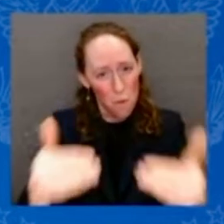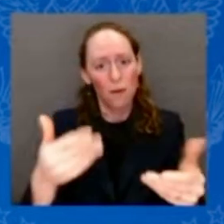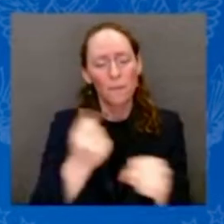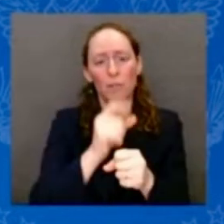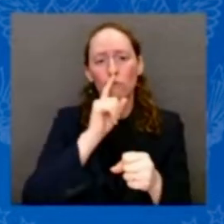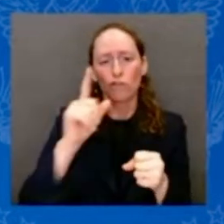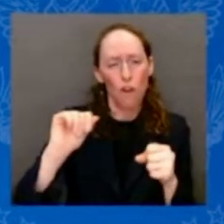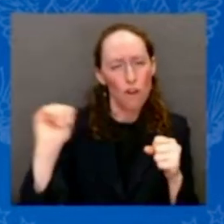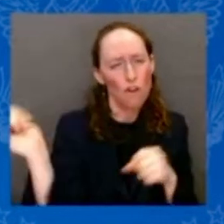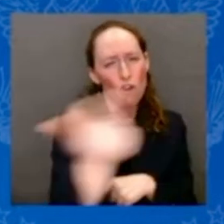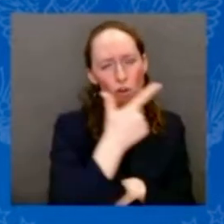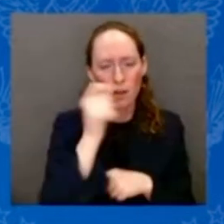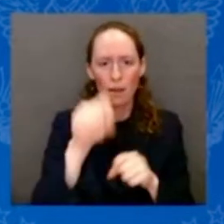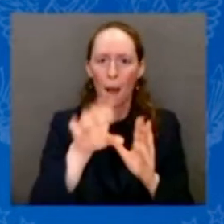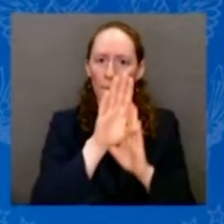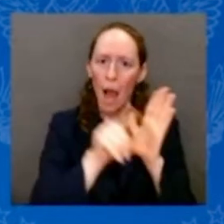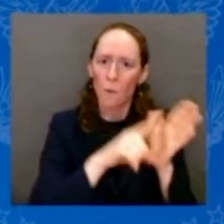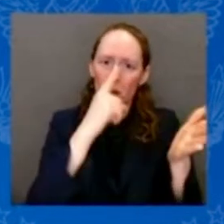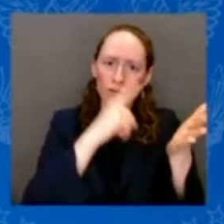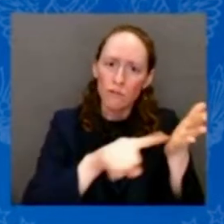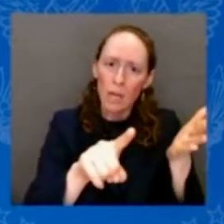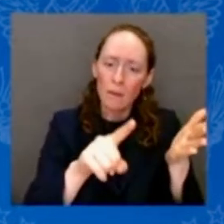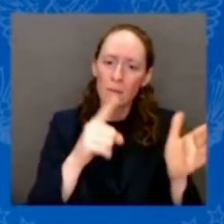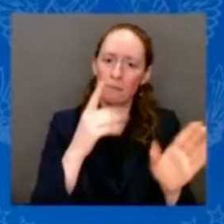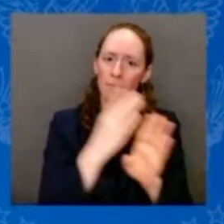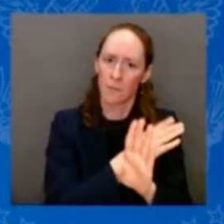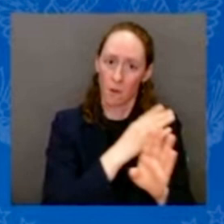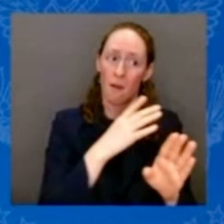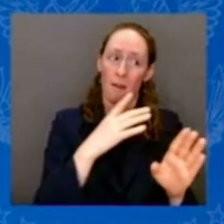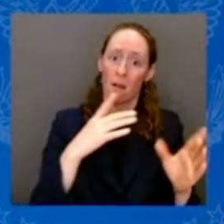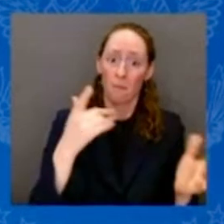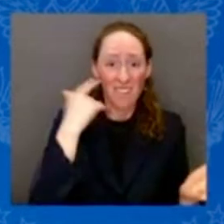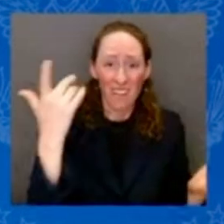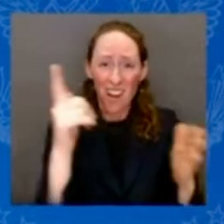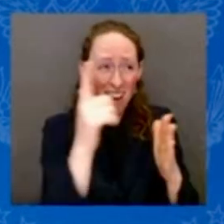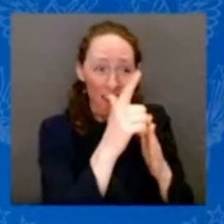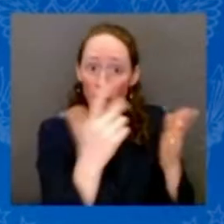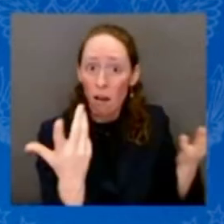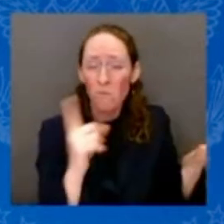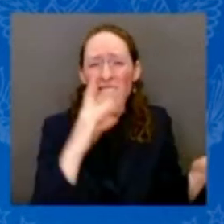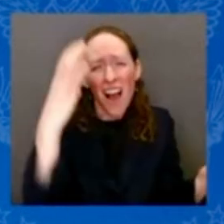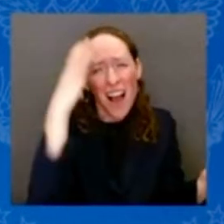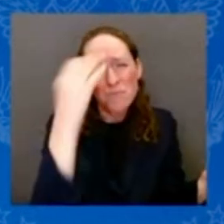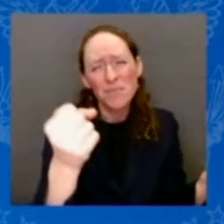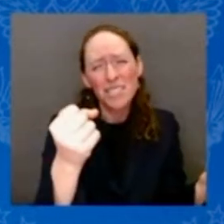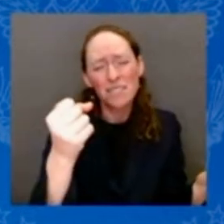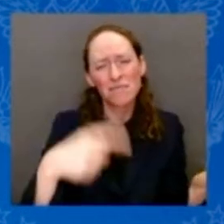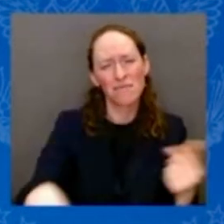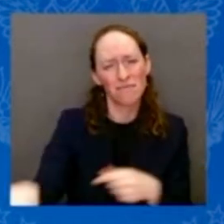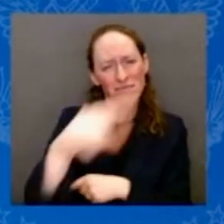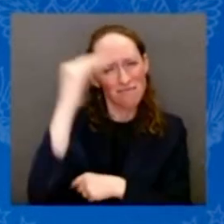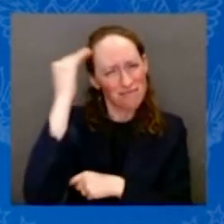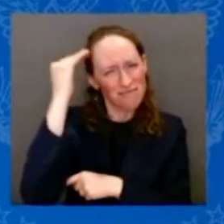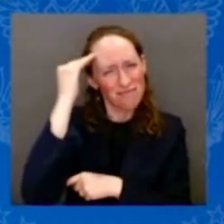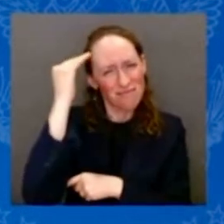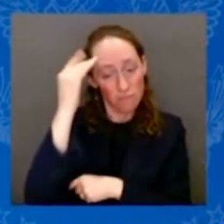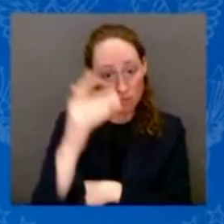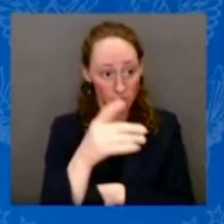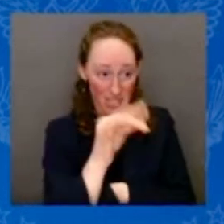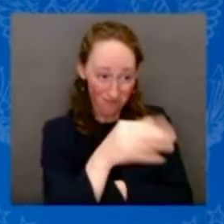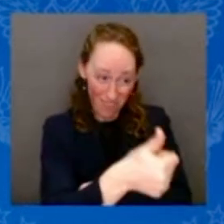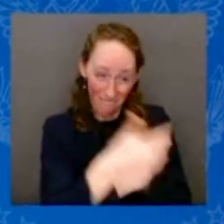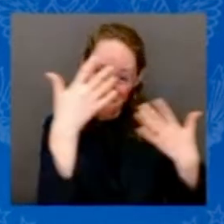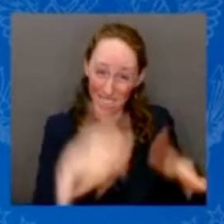is a felon, a domestic abuser, before they buy a gun. The executive order also expands public